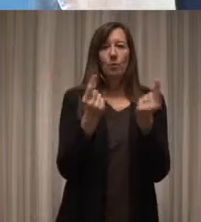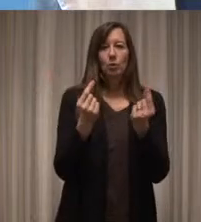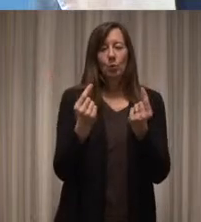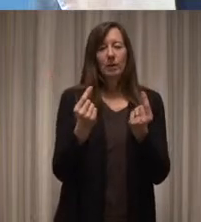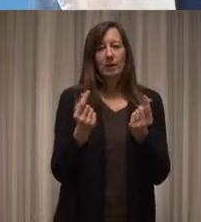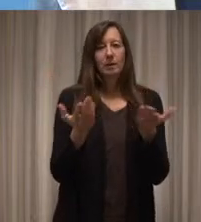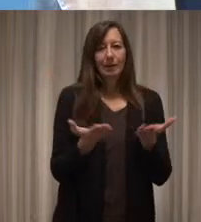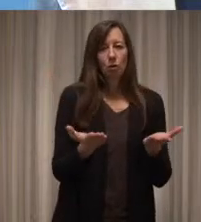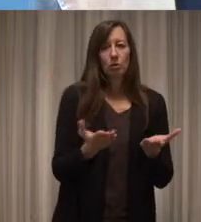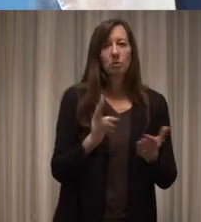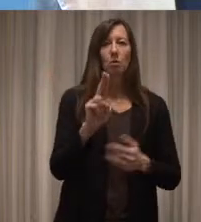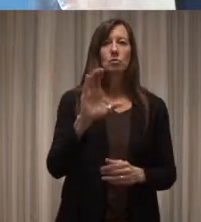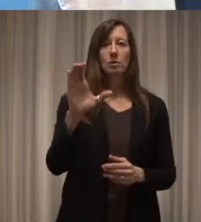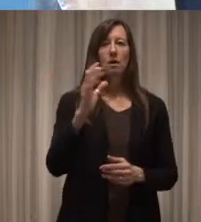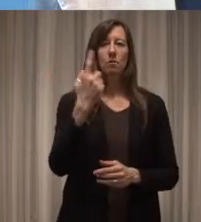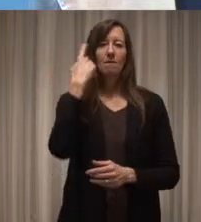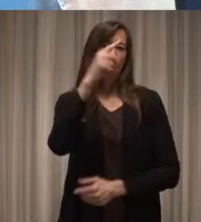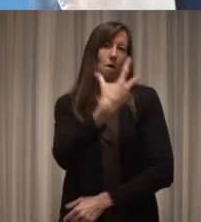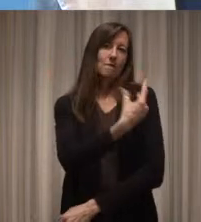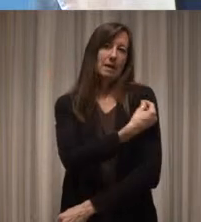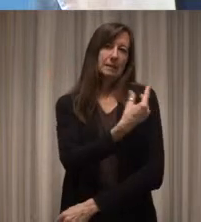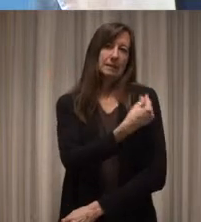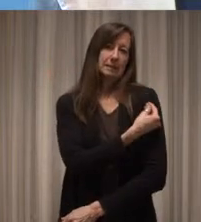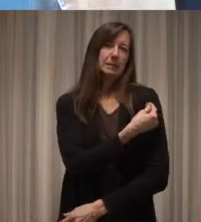All of this is